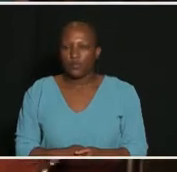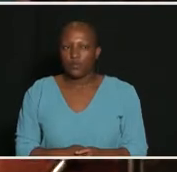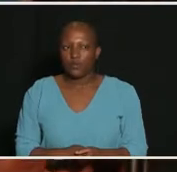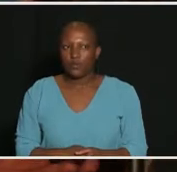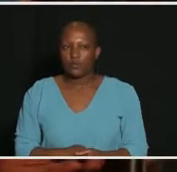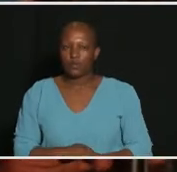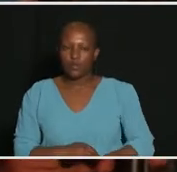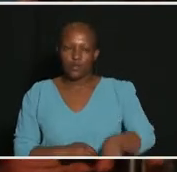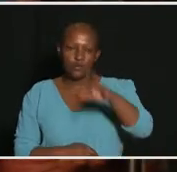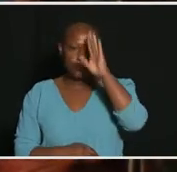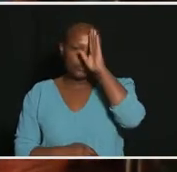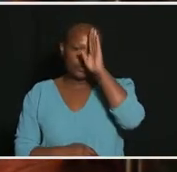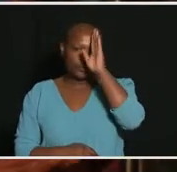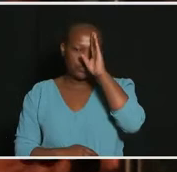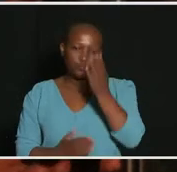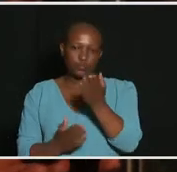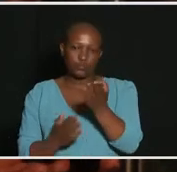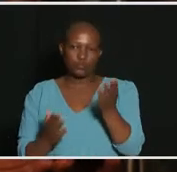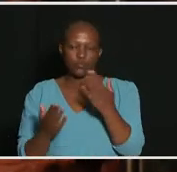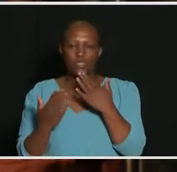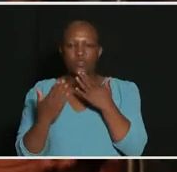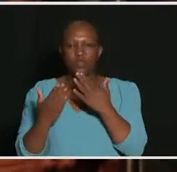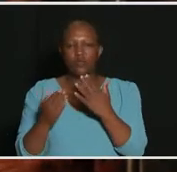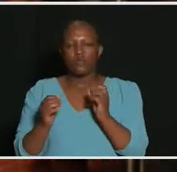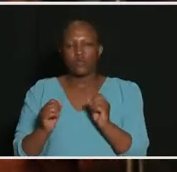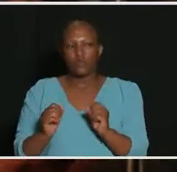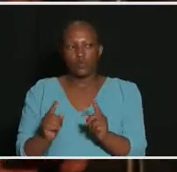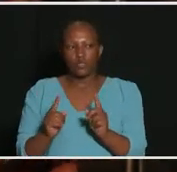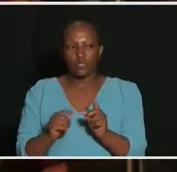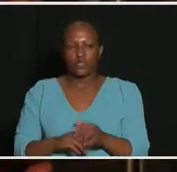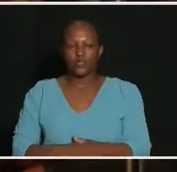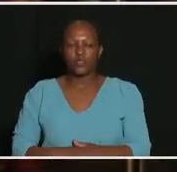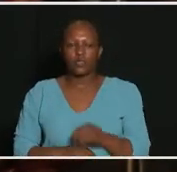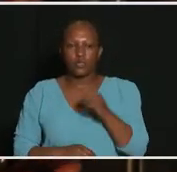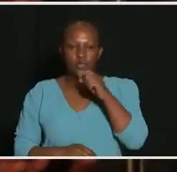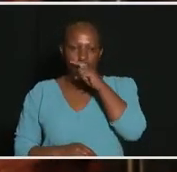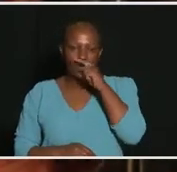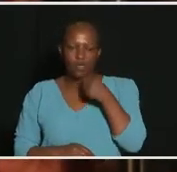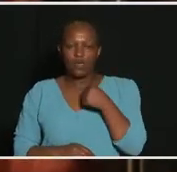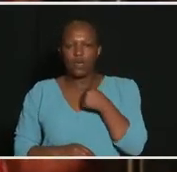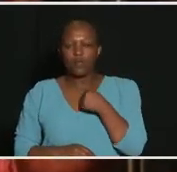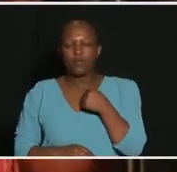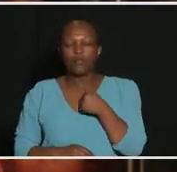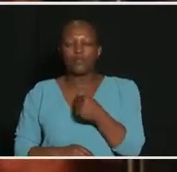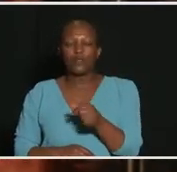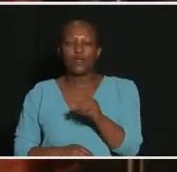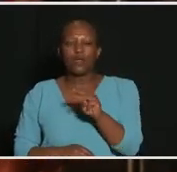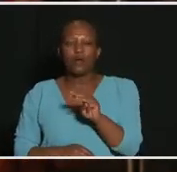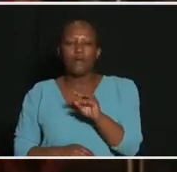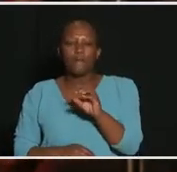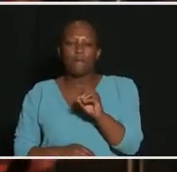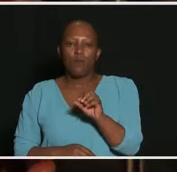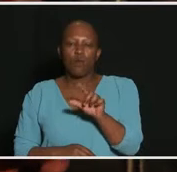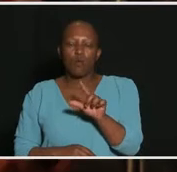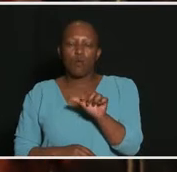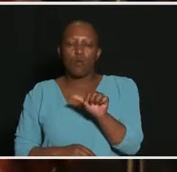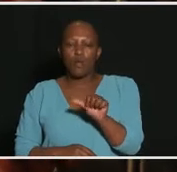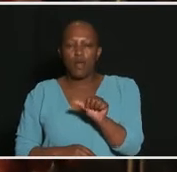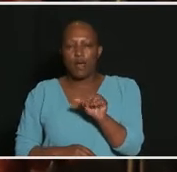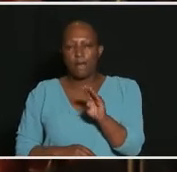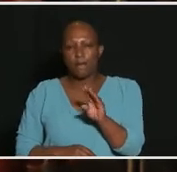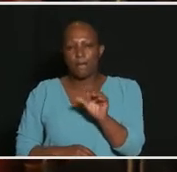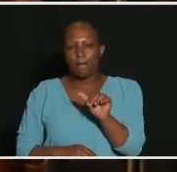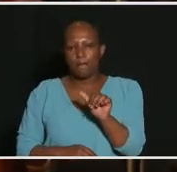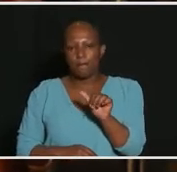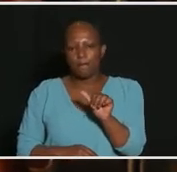good evening all thanks for the opportunity my name is I come from Antioch Bible